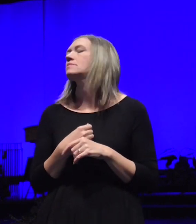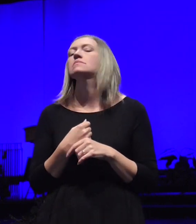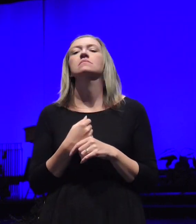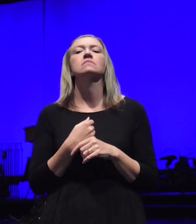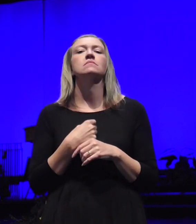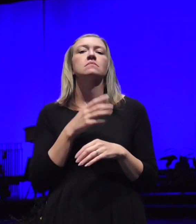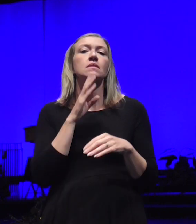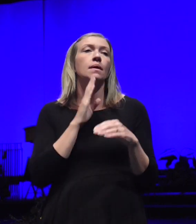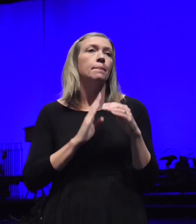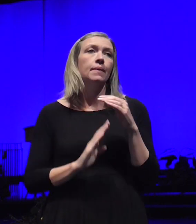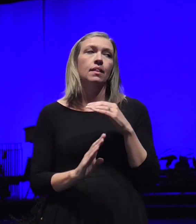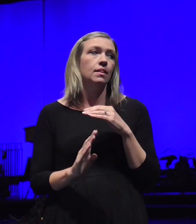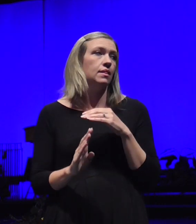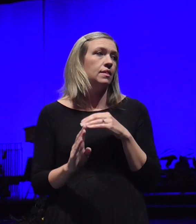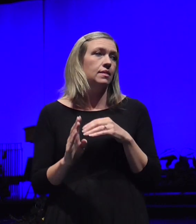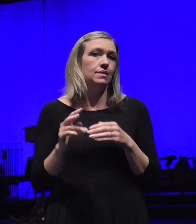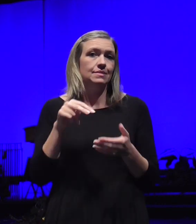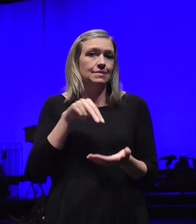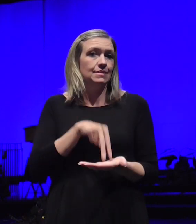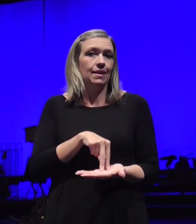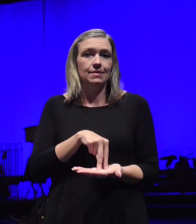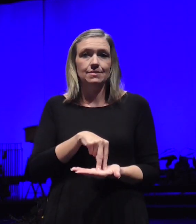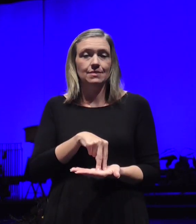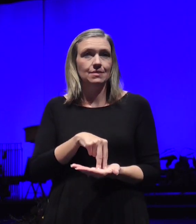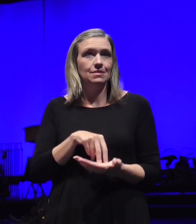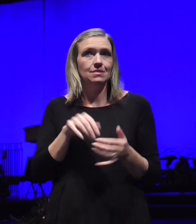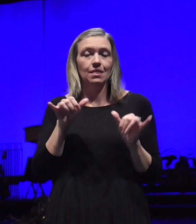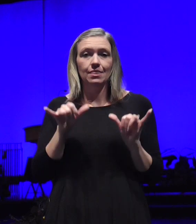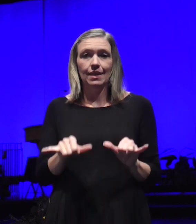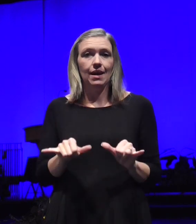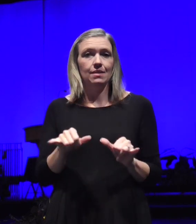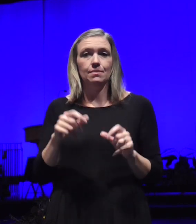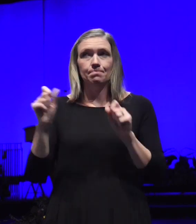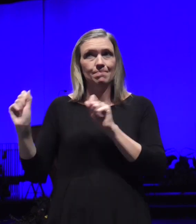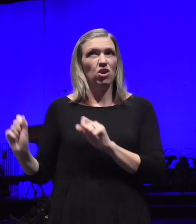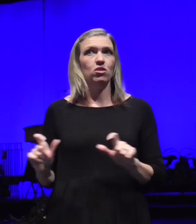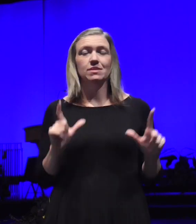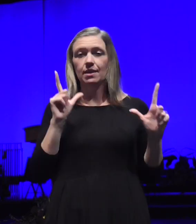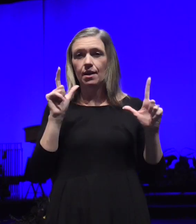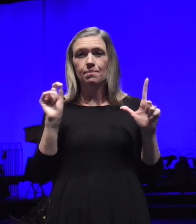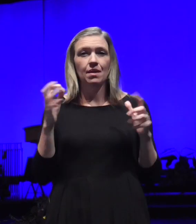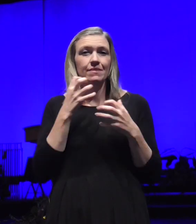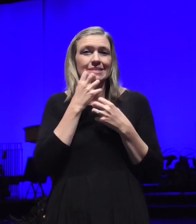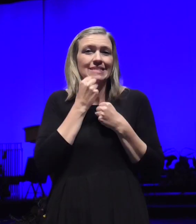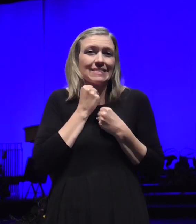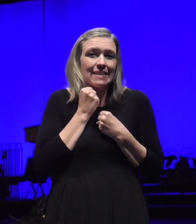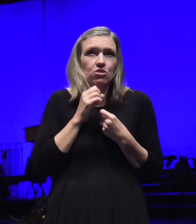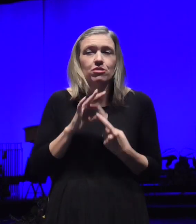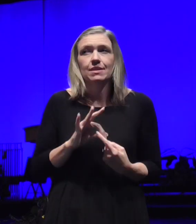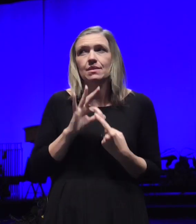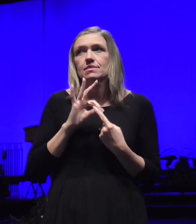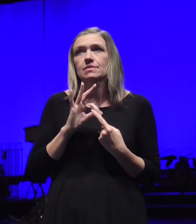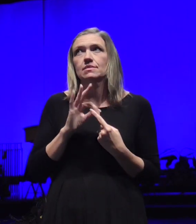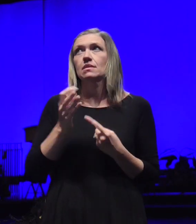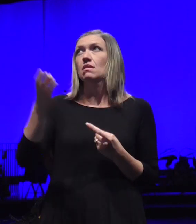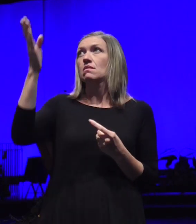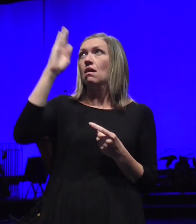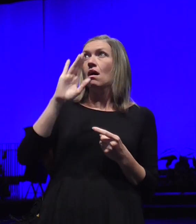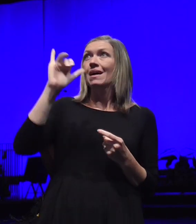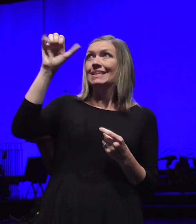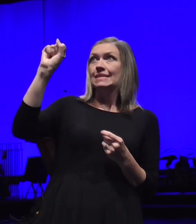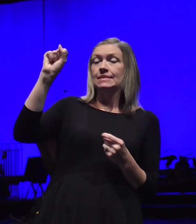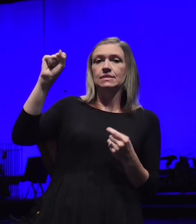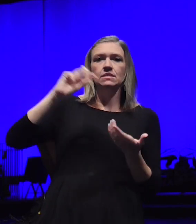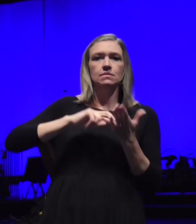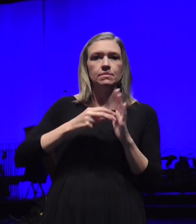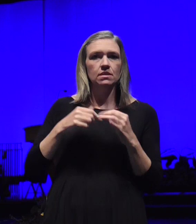So I humbly stand in that paradigm of sacredness, the sacredness that God is,